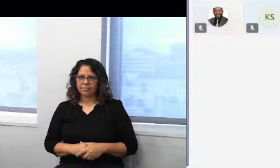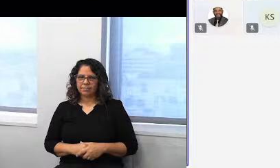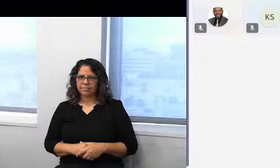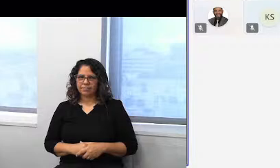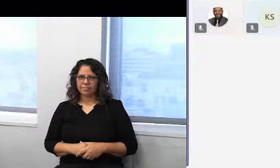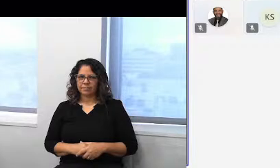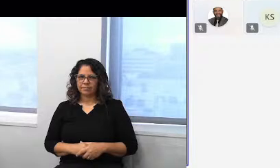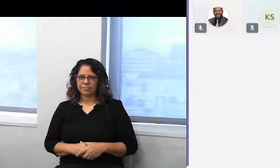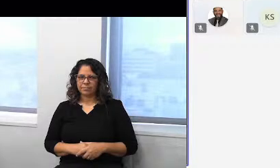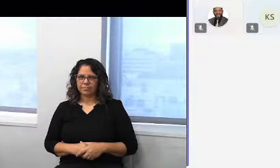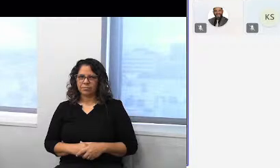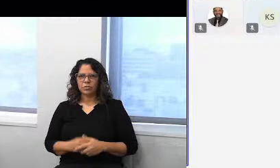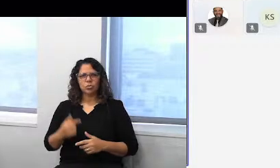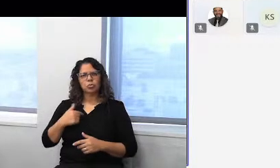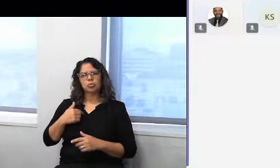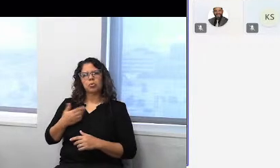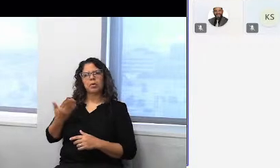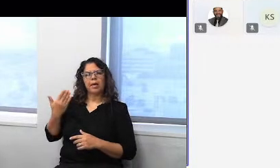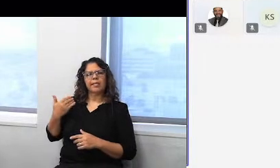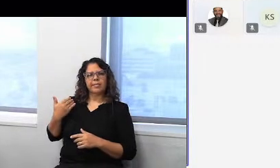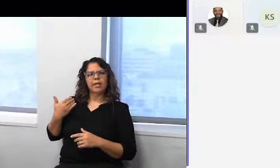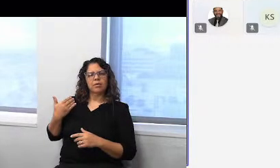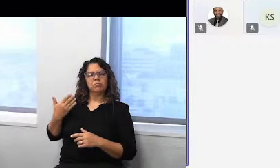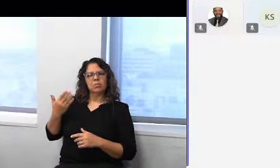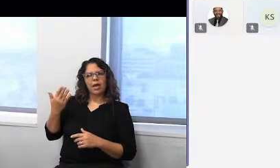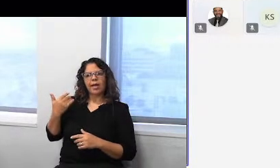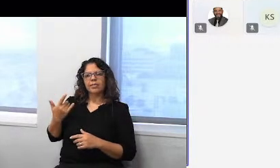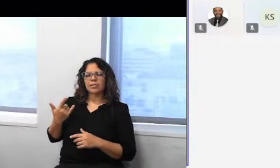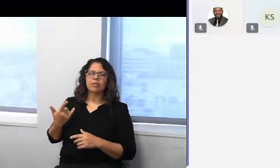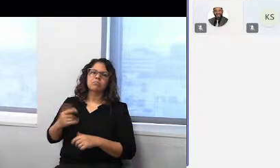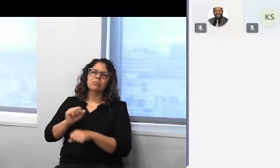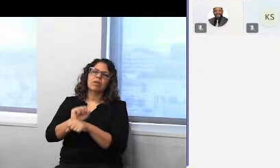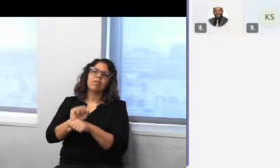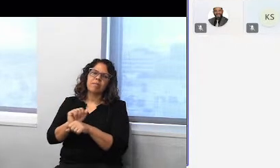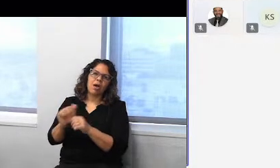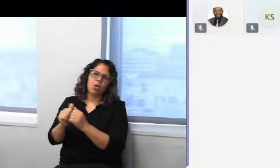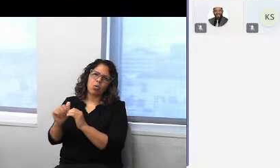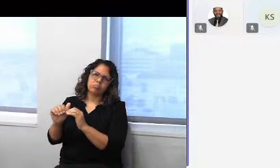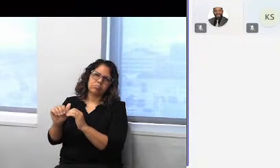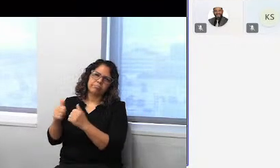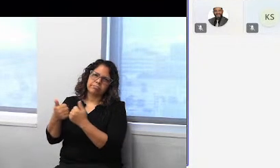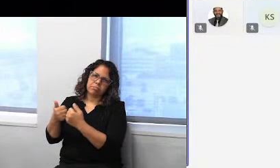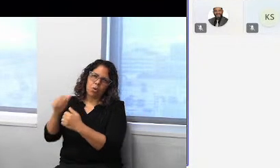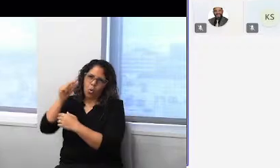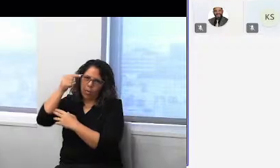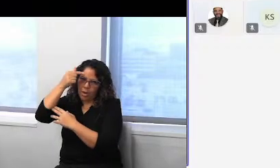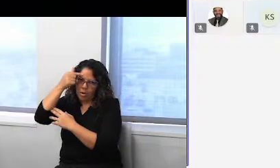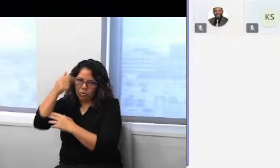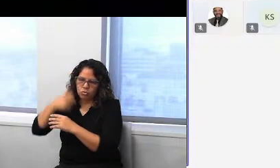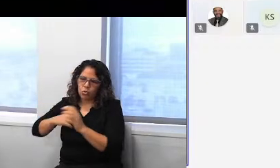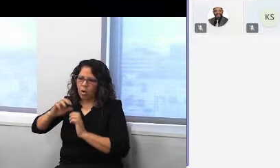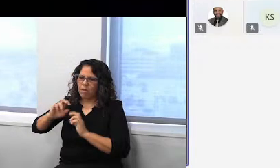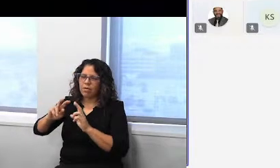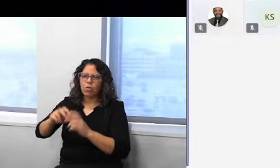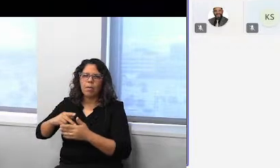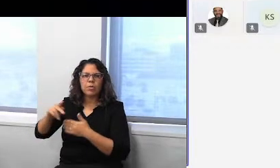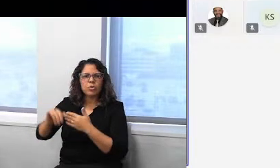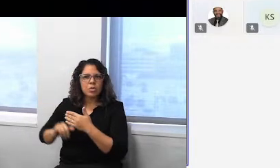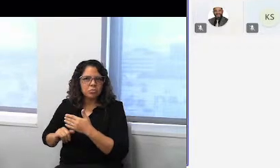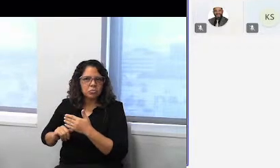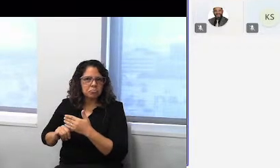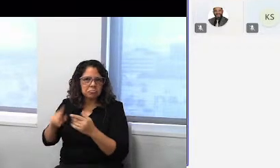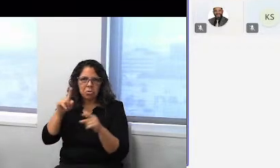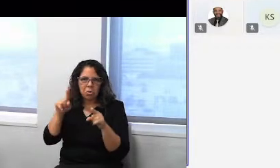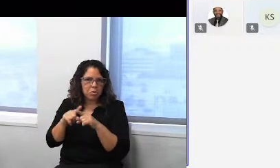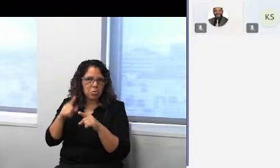coming here, in which I had to evaluate owning a project versus doing a power purchase agreement and demonstrating to customers the value of it. Having